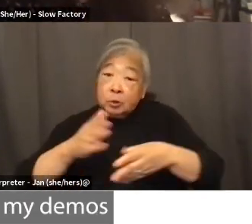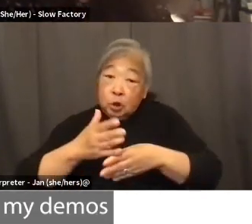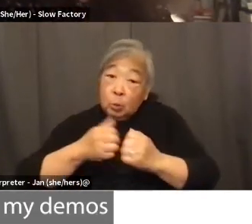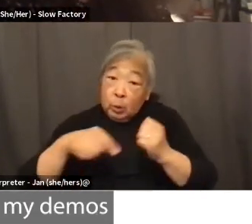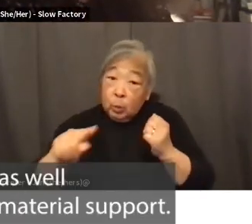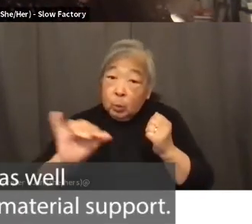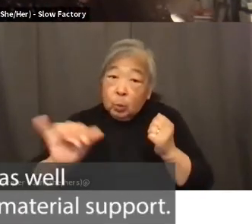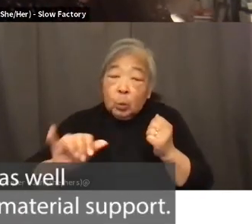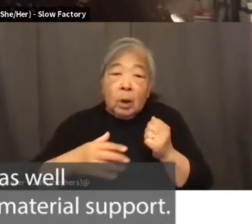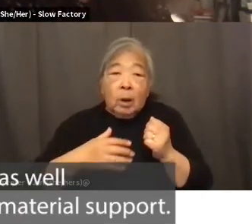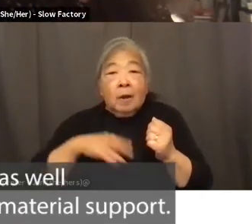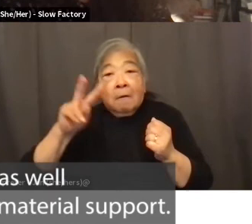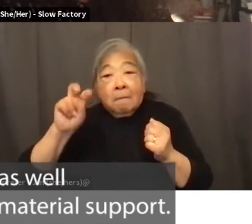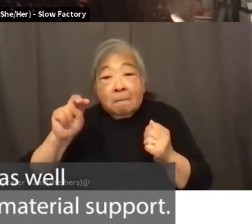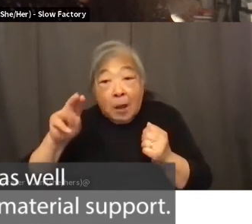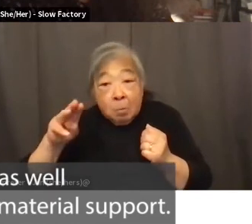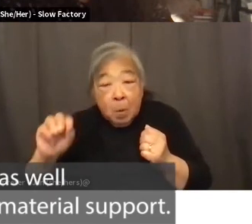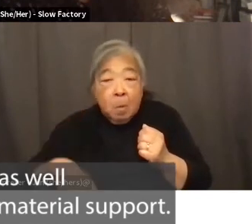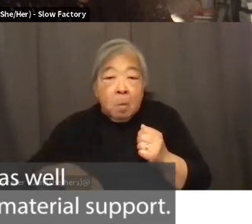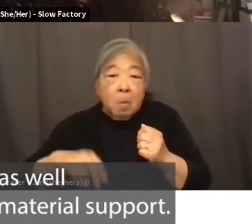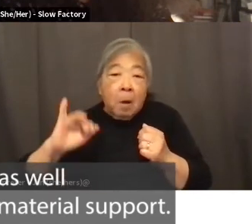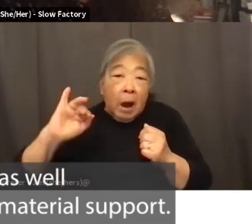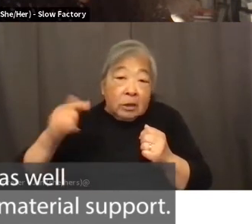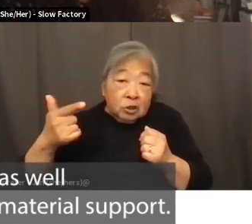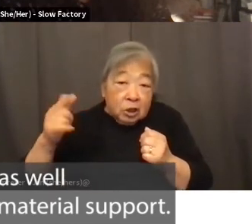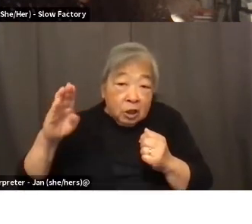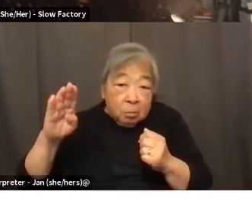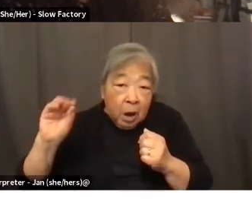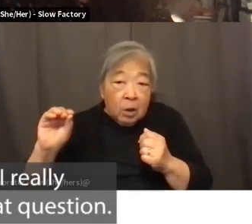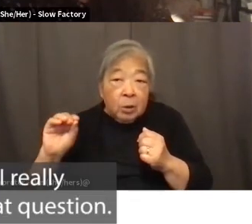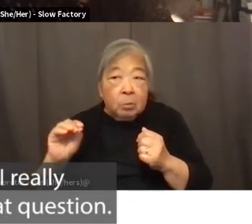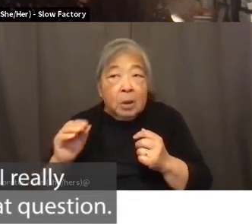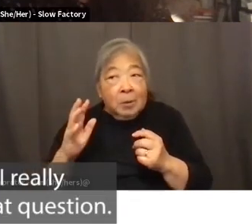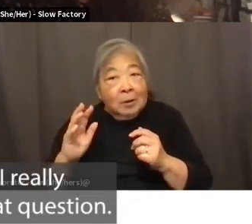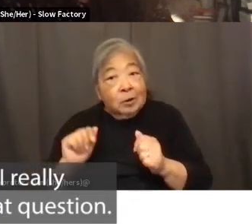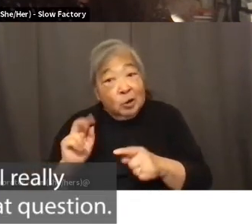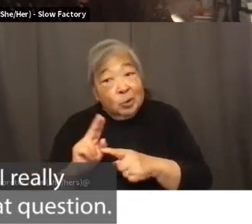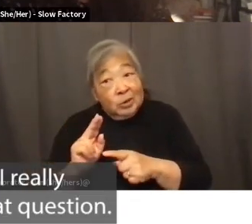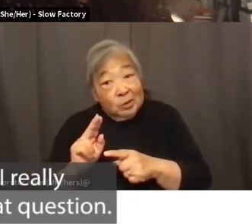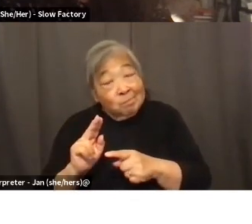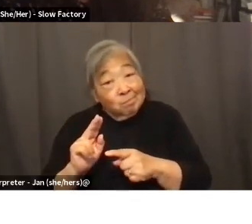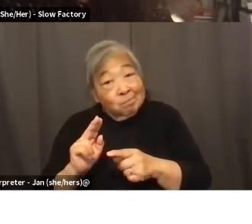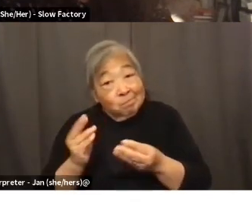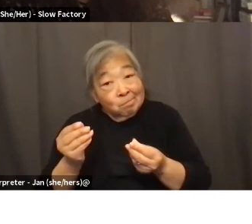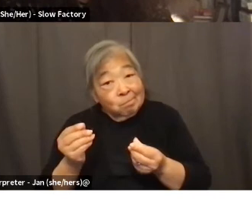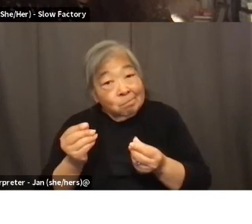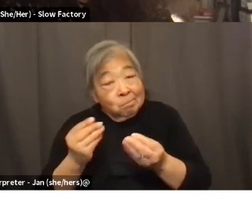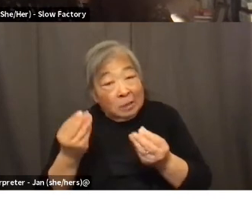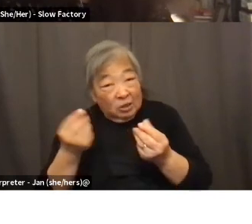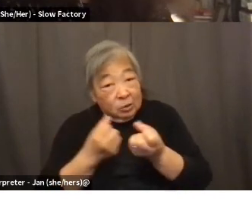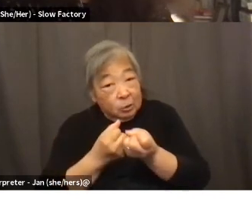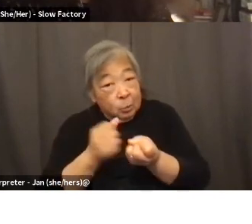Like, my Venmo is in my IG bio as well, if you want to do a little bit material support. But yeah, I really appreciate that question.